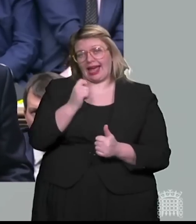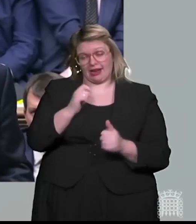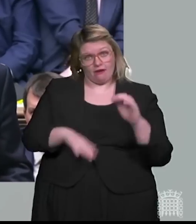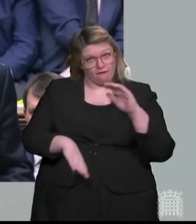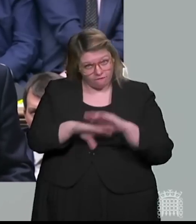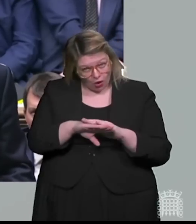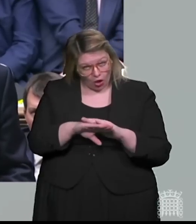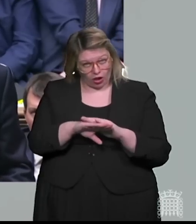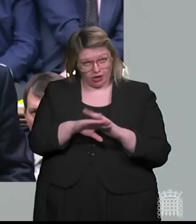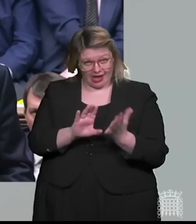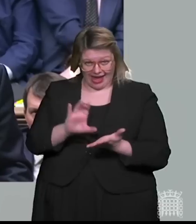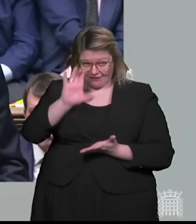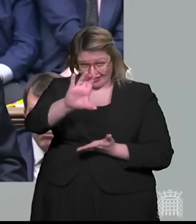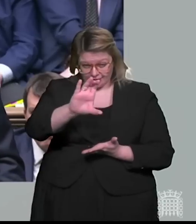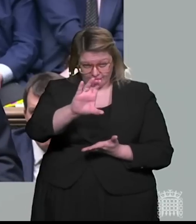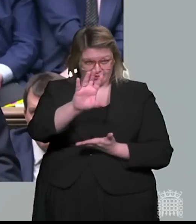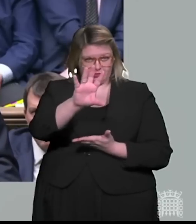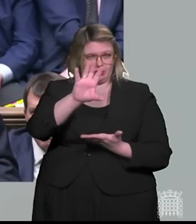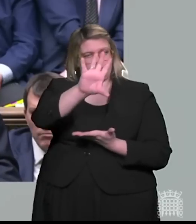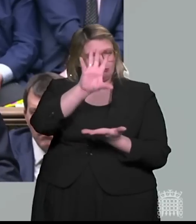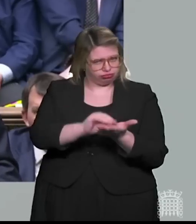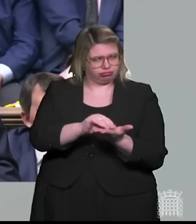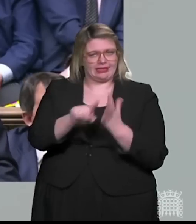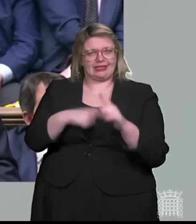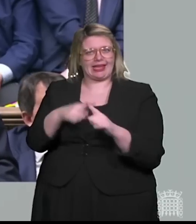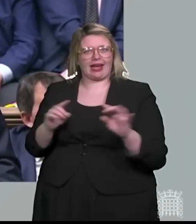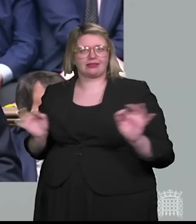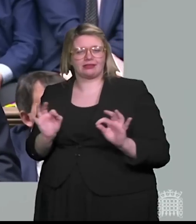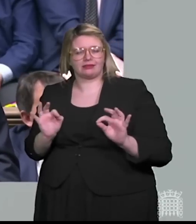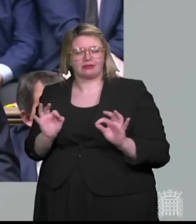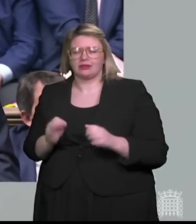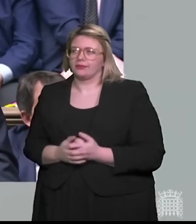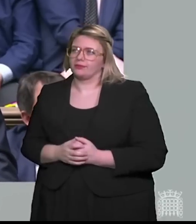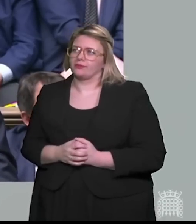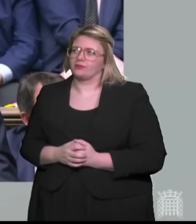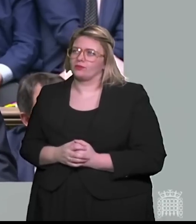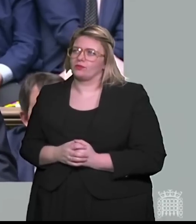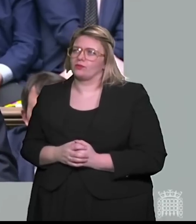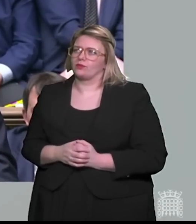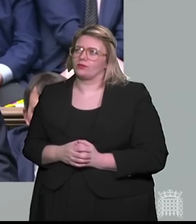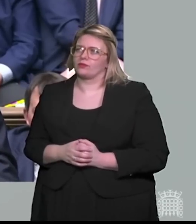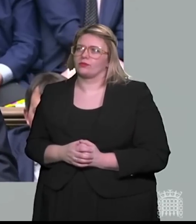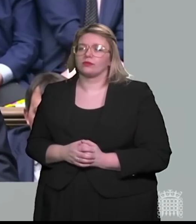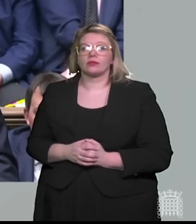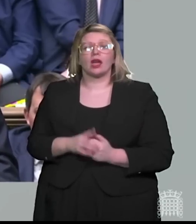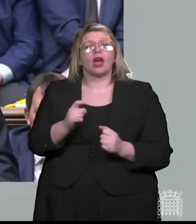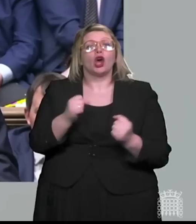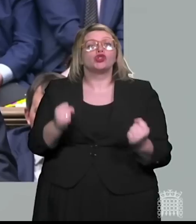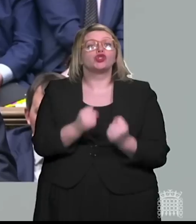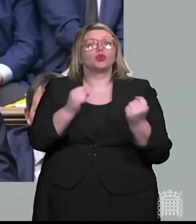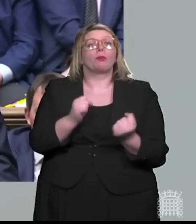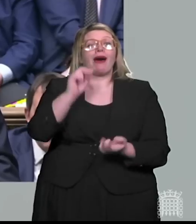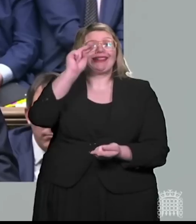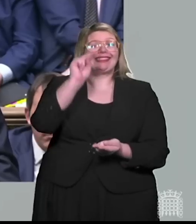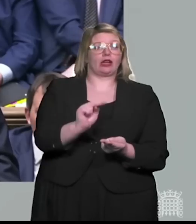full value of all their investment from that year's taxable profits. If the super deduction was allowed to end